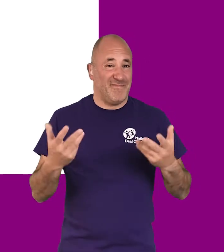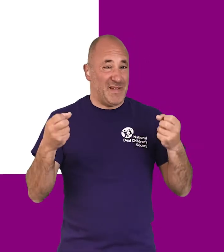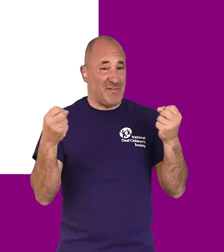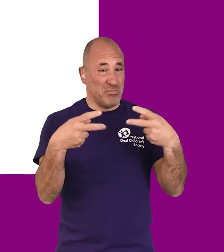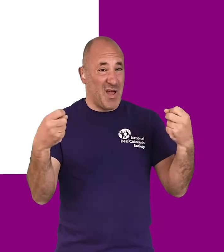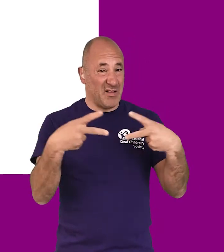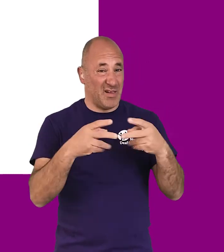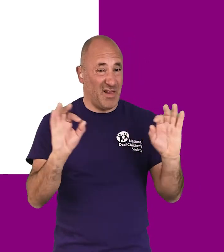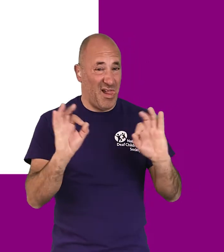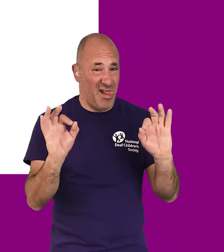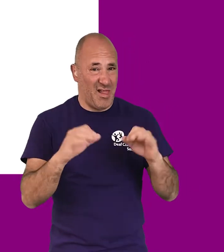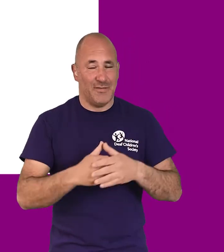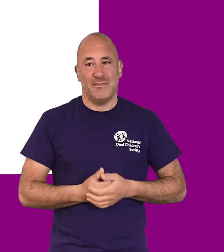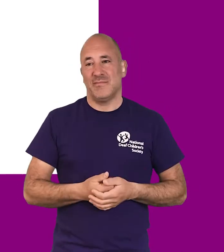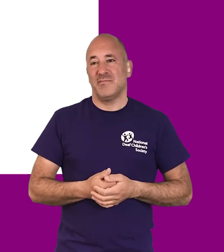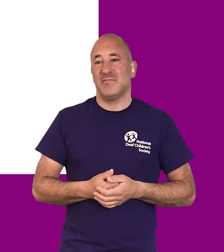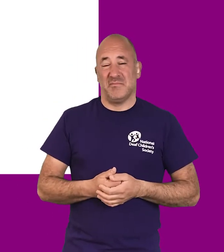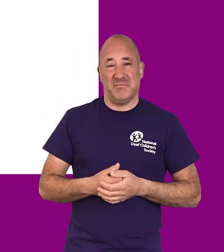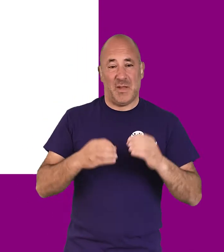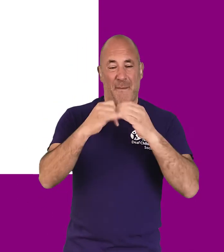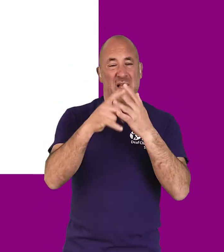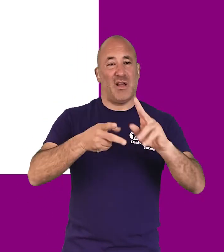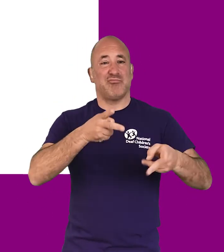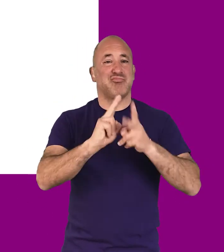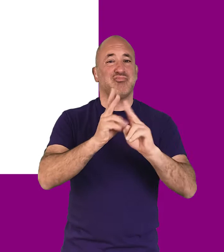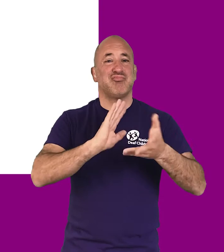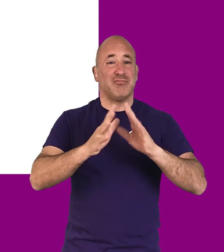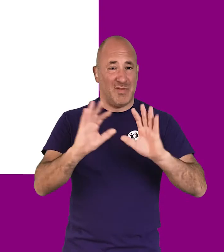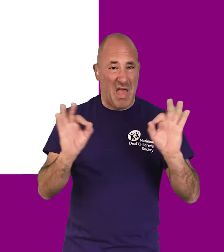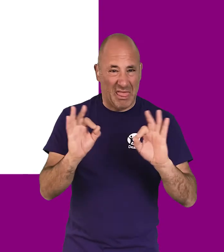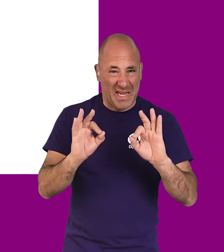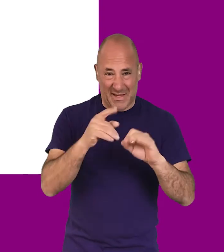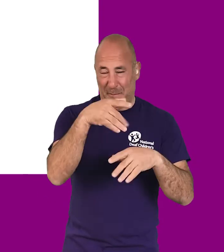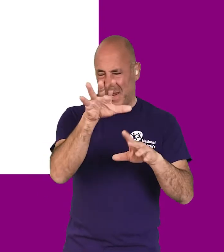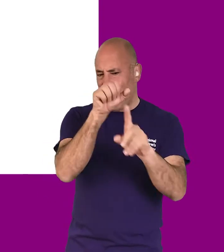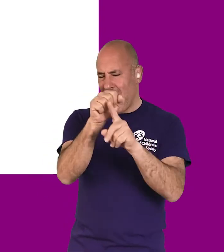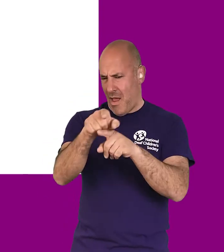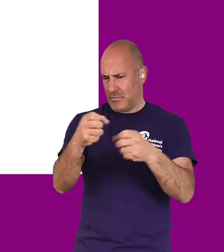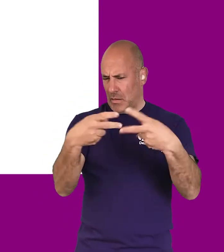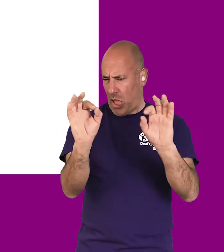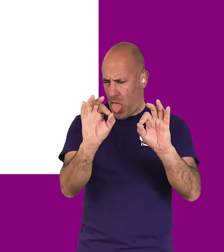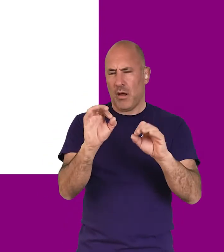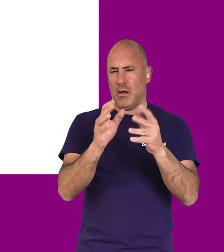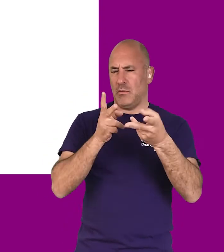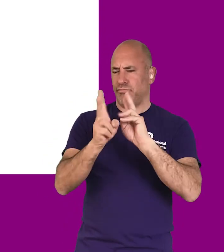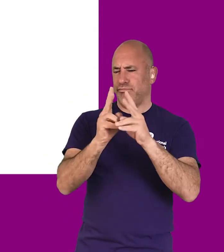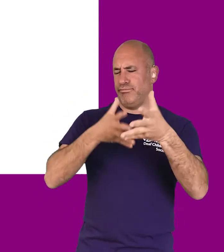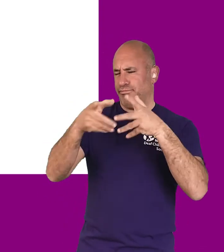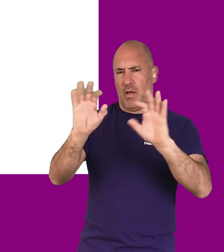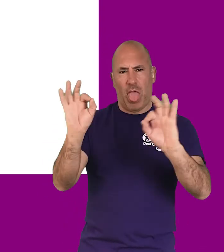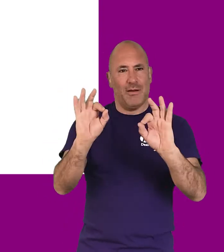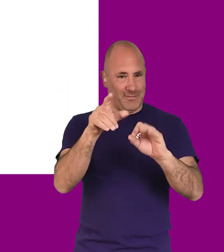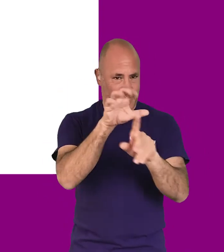There were no subtitles. There was no BSL interpretation, which some of you